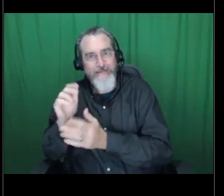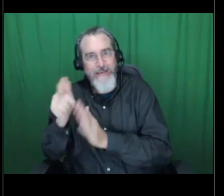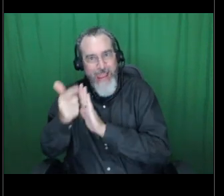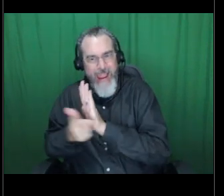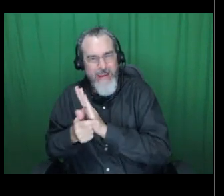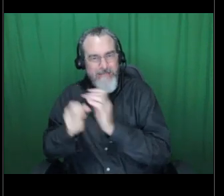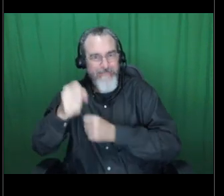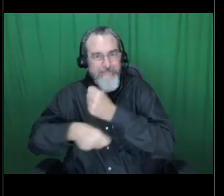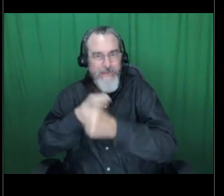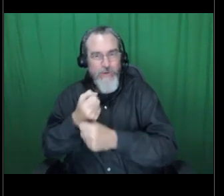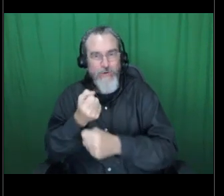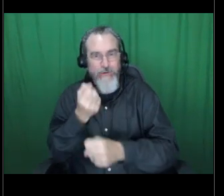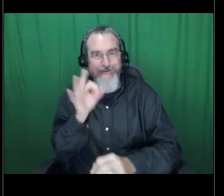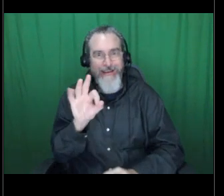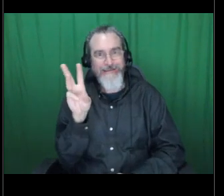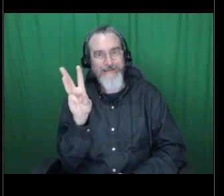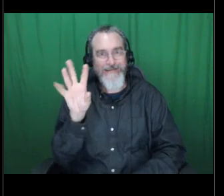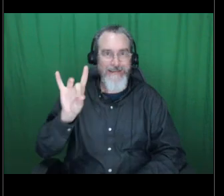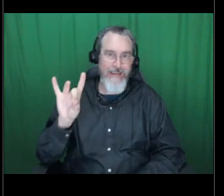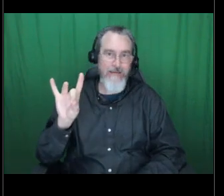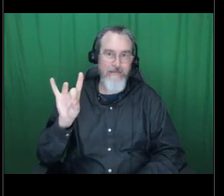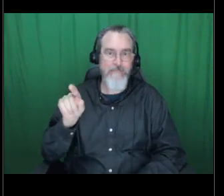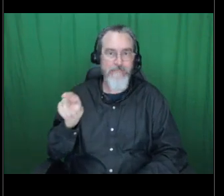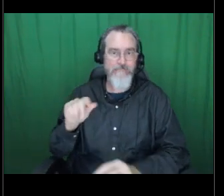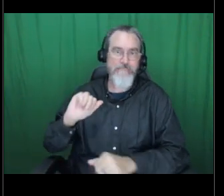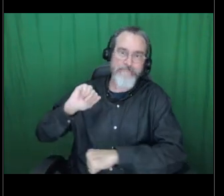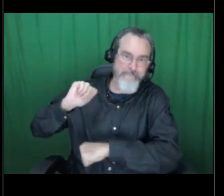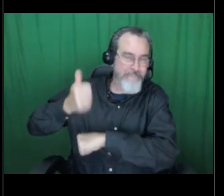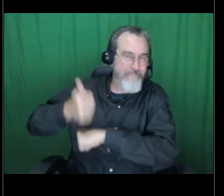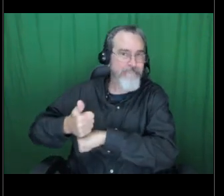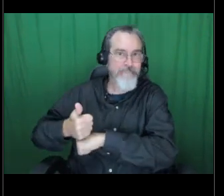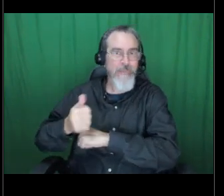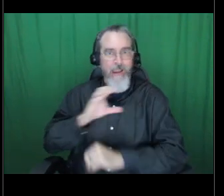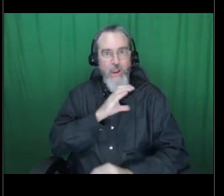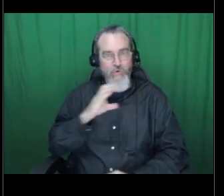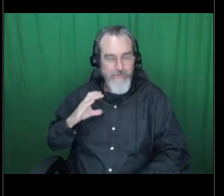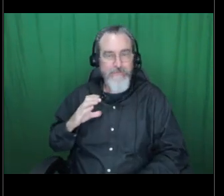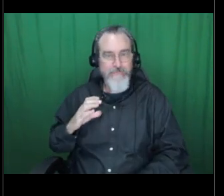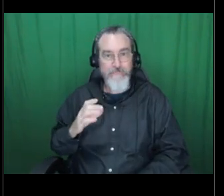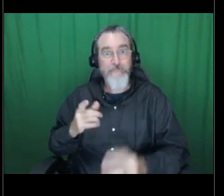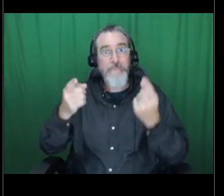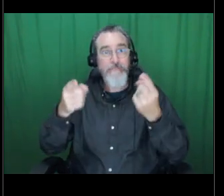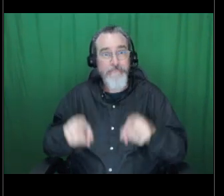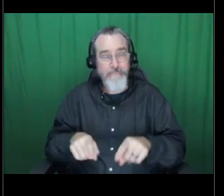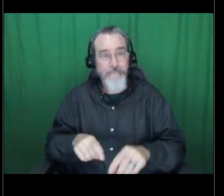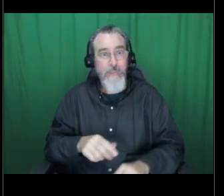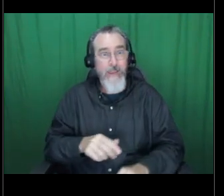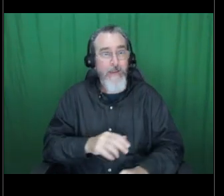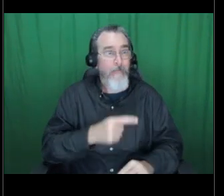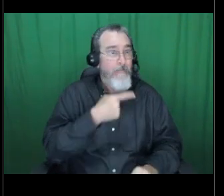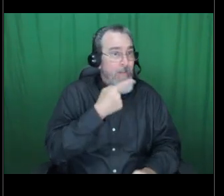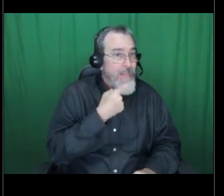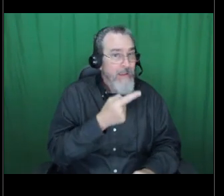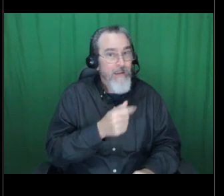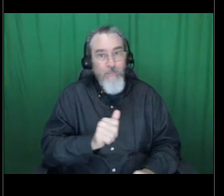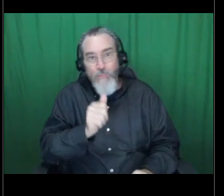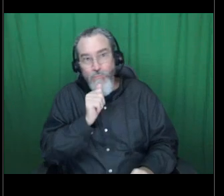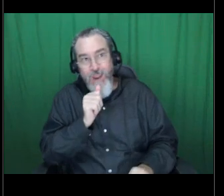by Congress and outlawed public and private housing